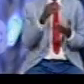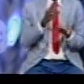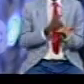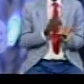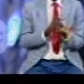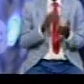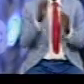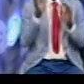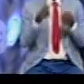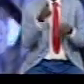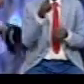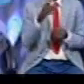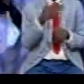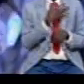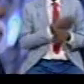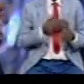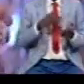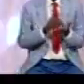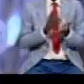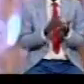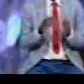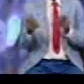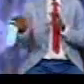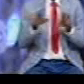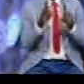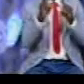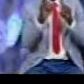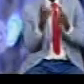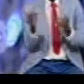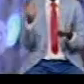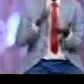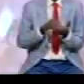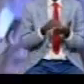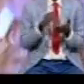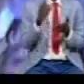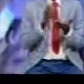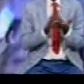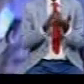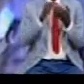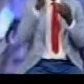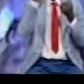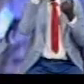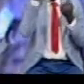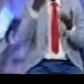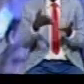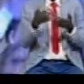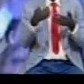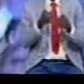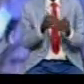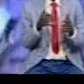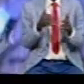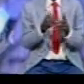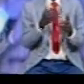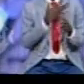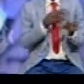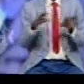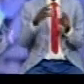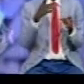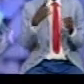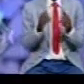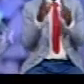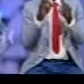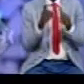you repeat all the tests all over again? He repeated the test. And when I came to discuss on the result, he told